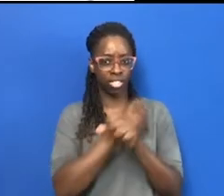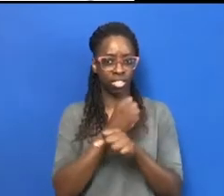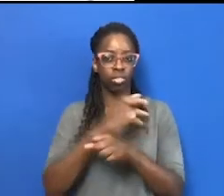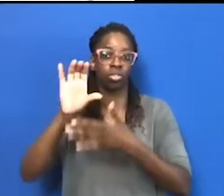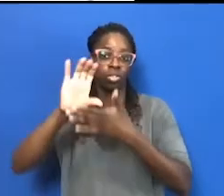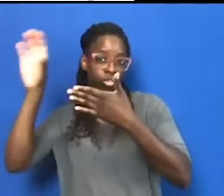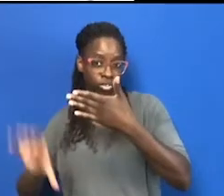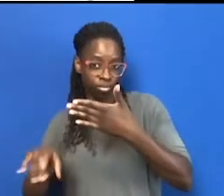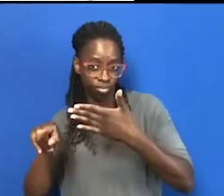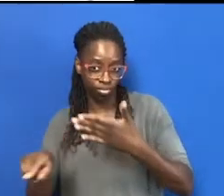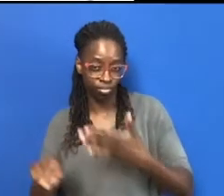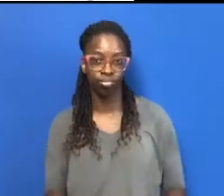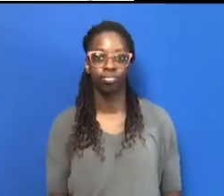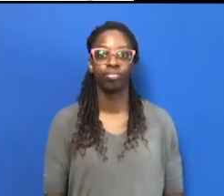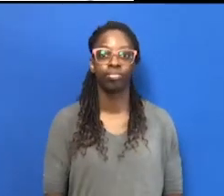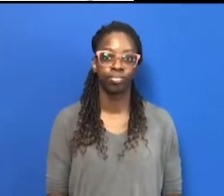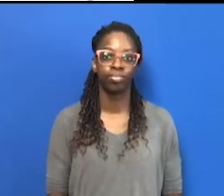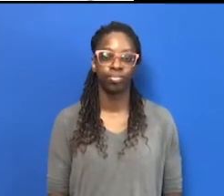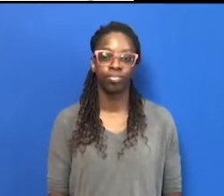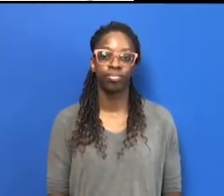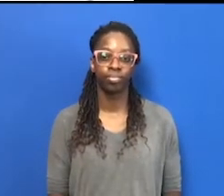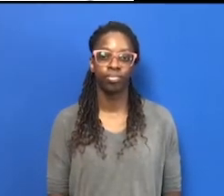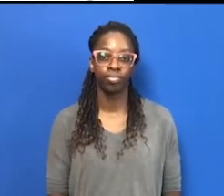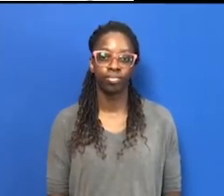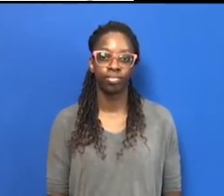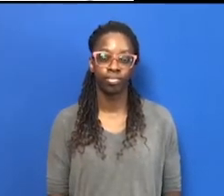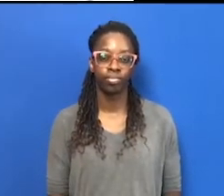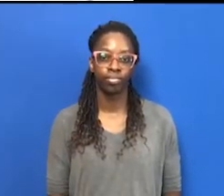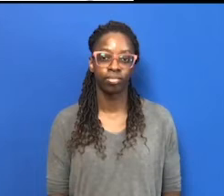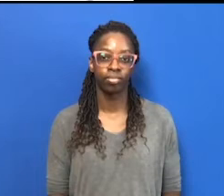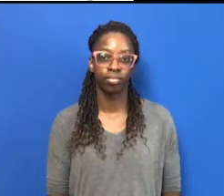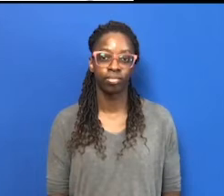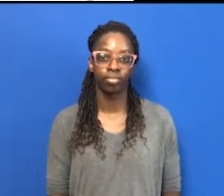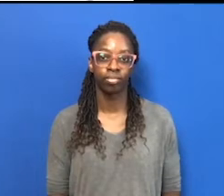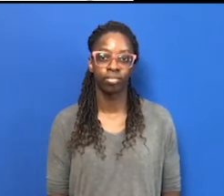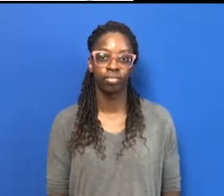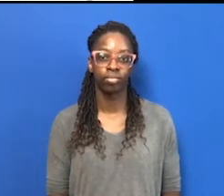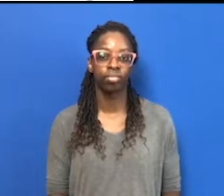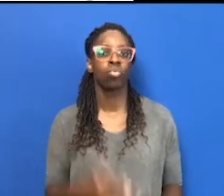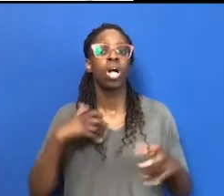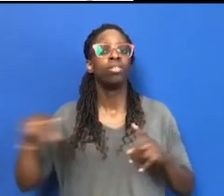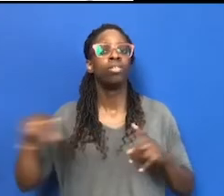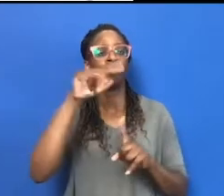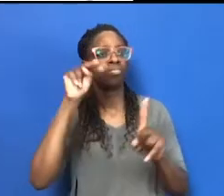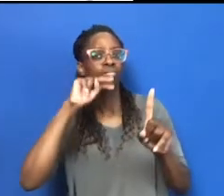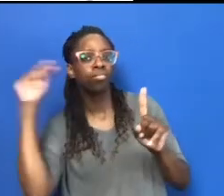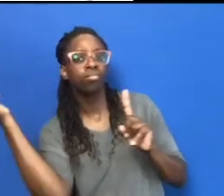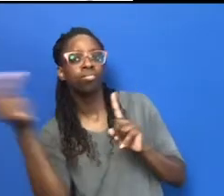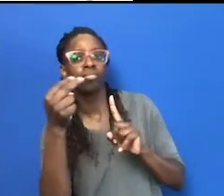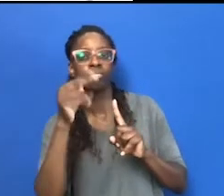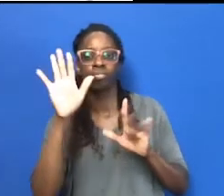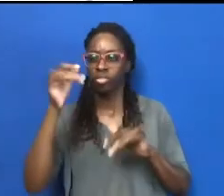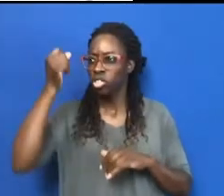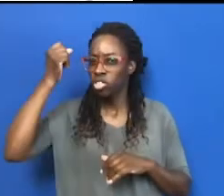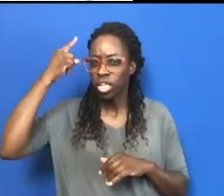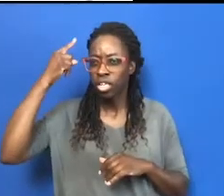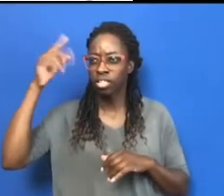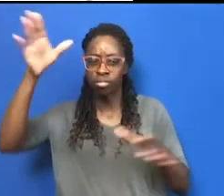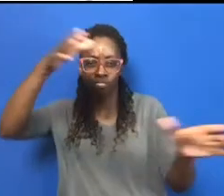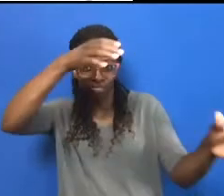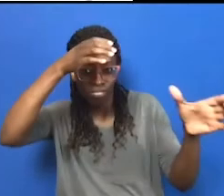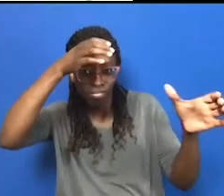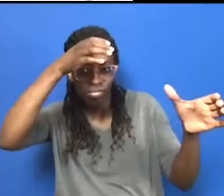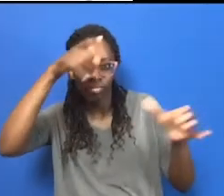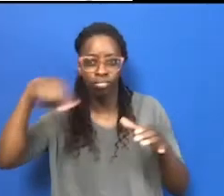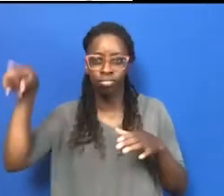In considering ways to seek a wide range of perspectives and expertise, and to engender ownership of the